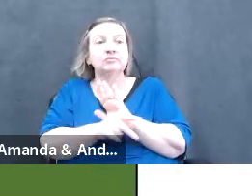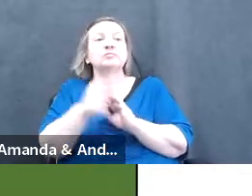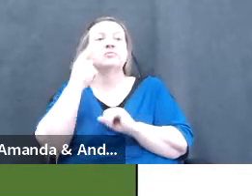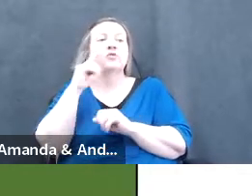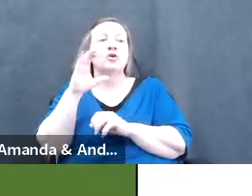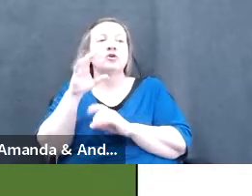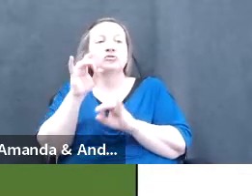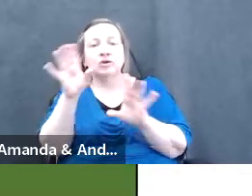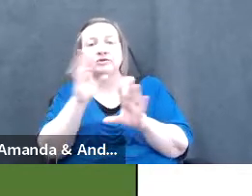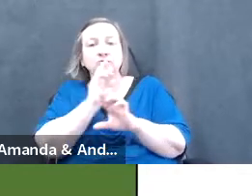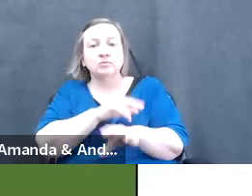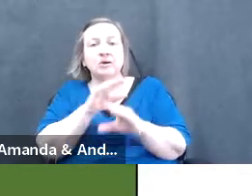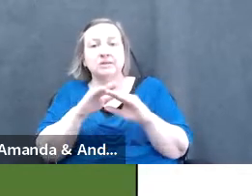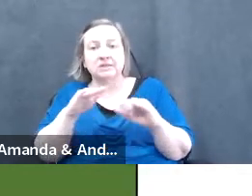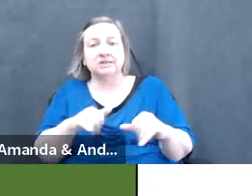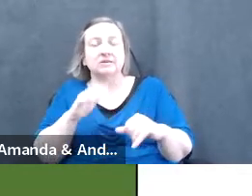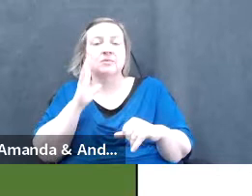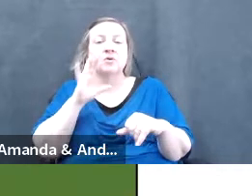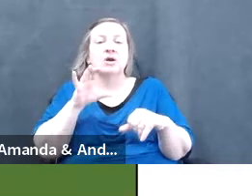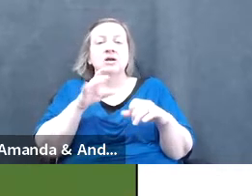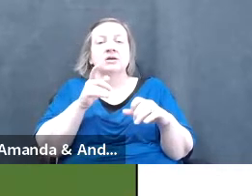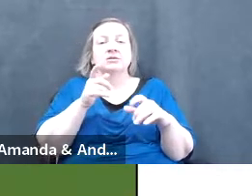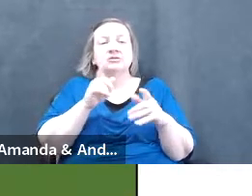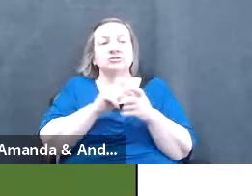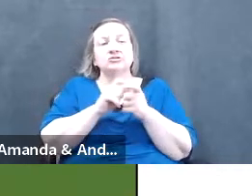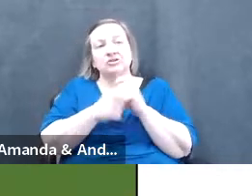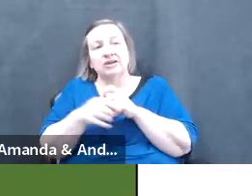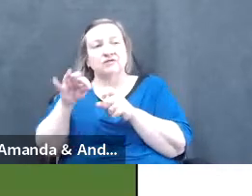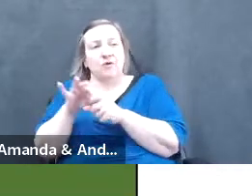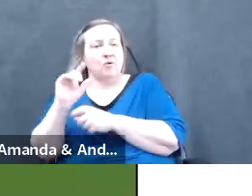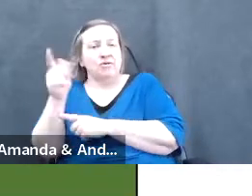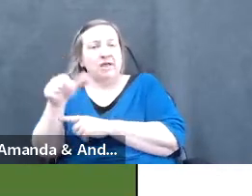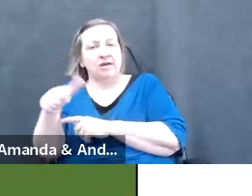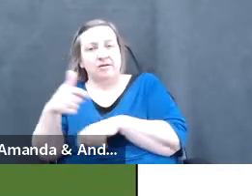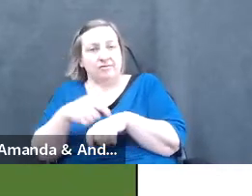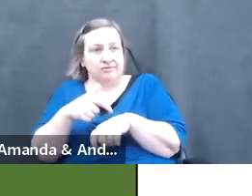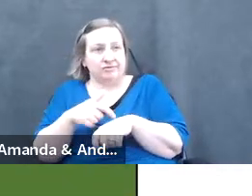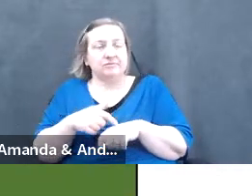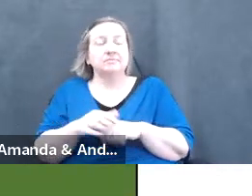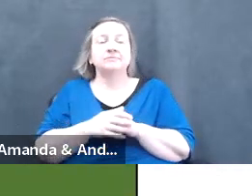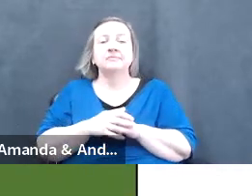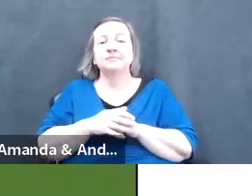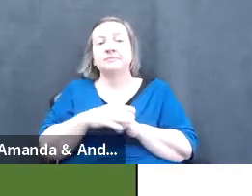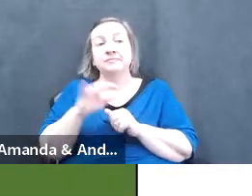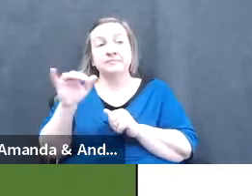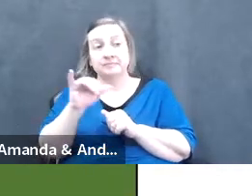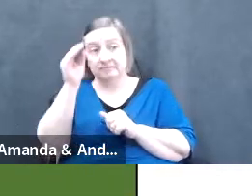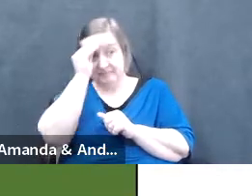mentioned, we're going to make a little shift and do the voting at another time. And just so you know,